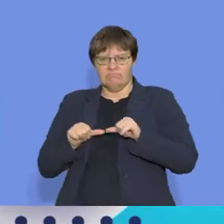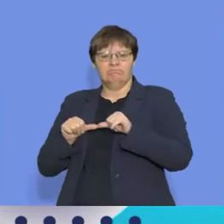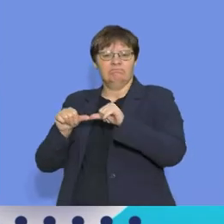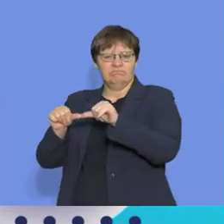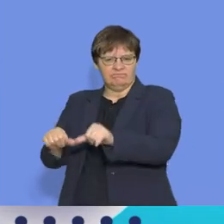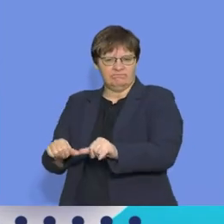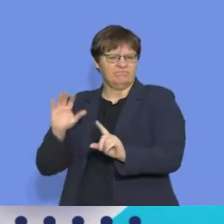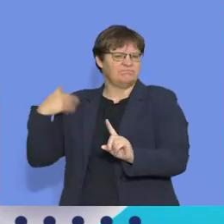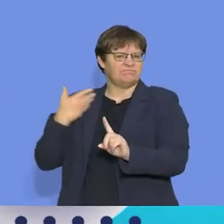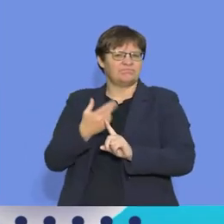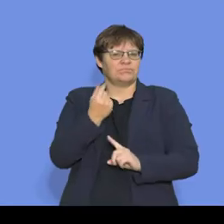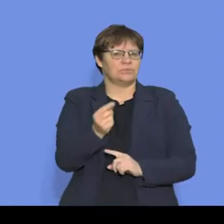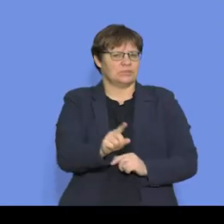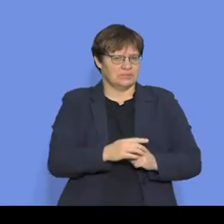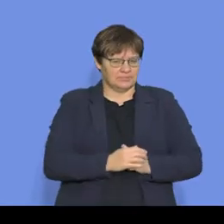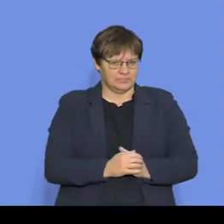we've already done.